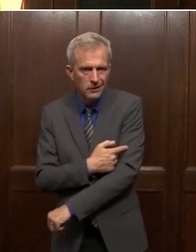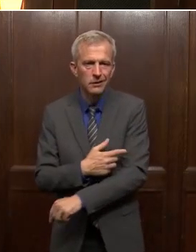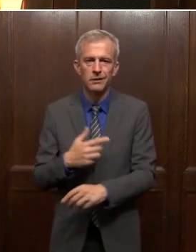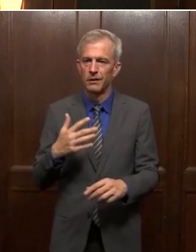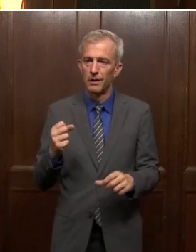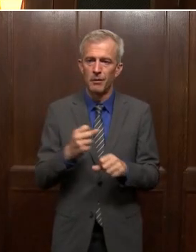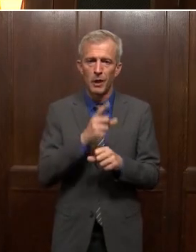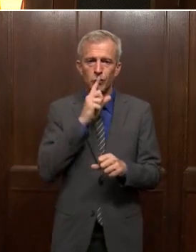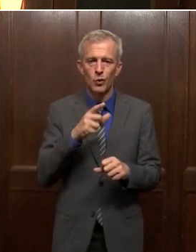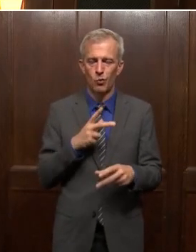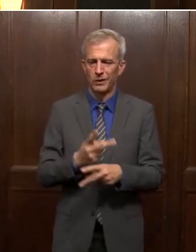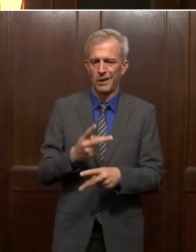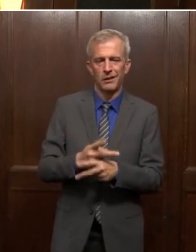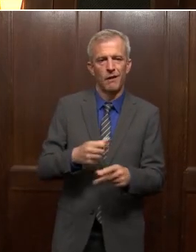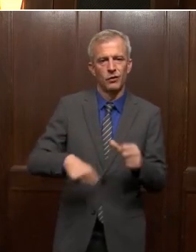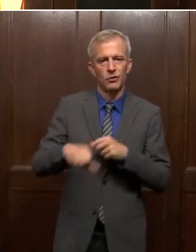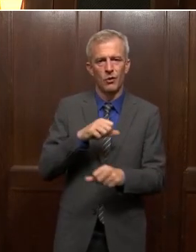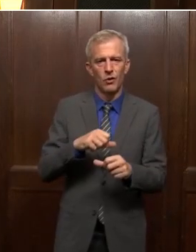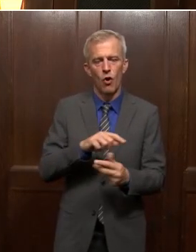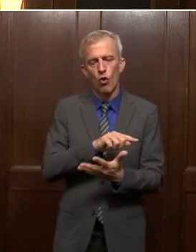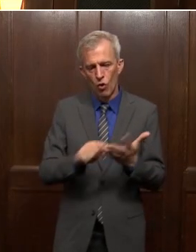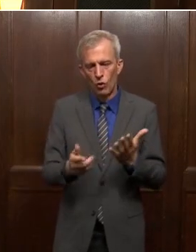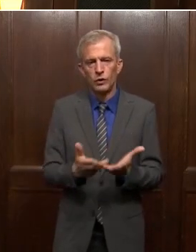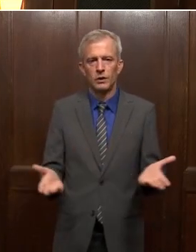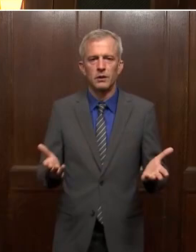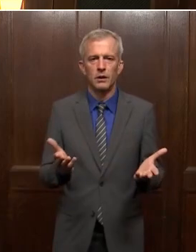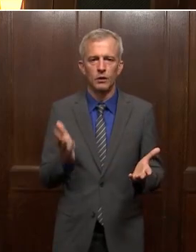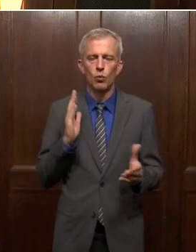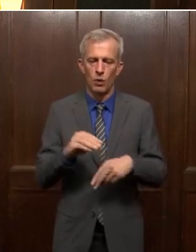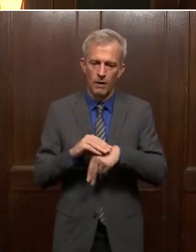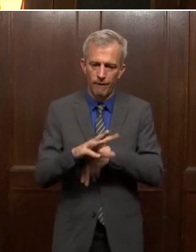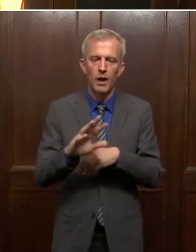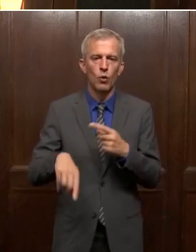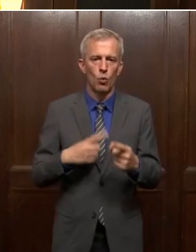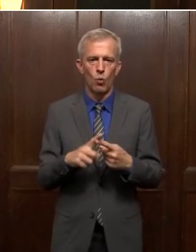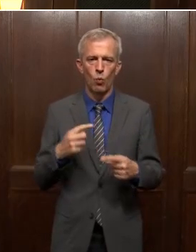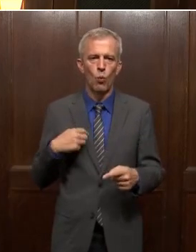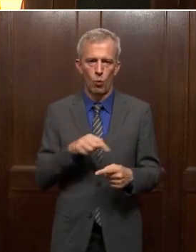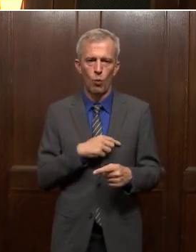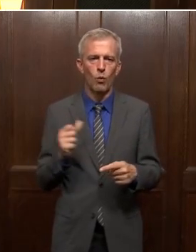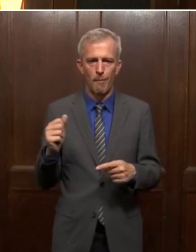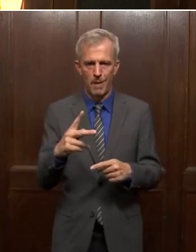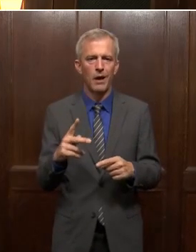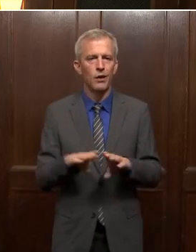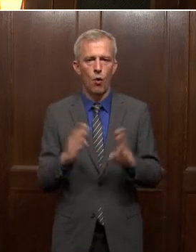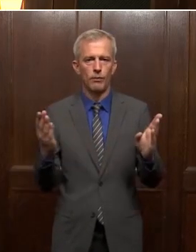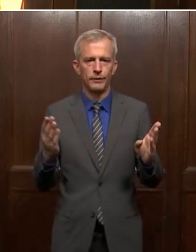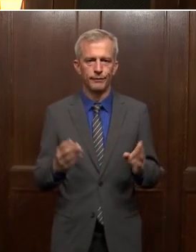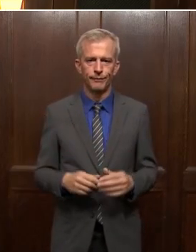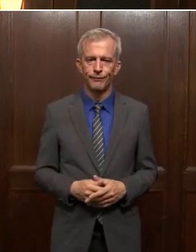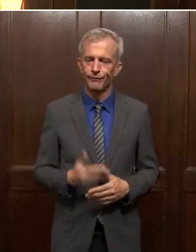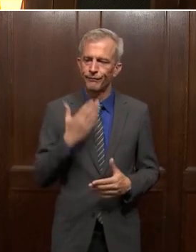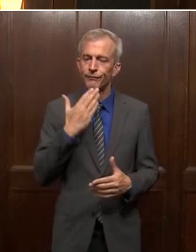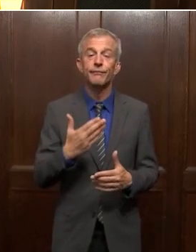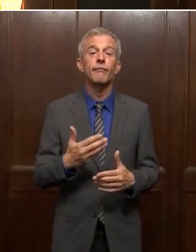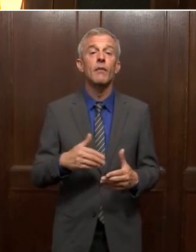that we're caring for each other. Those things will determine all of those decisions. Thanks, Lee. Next question.